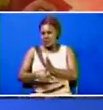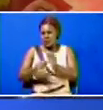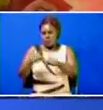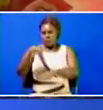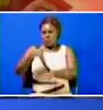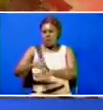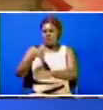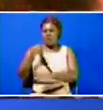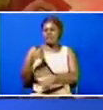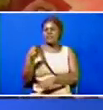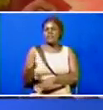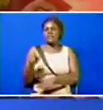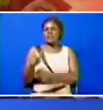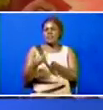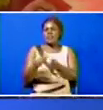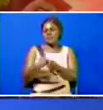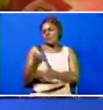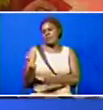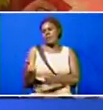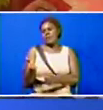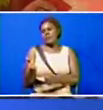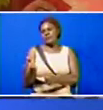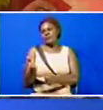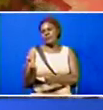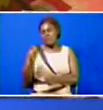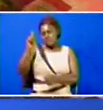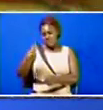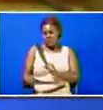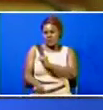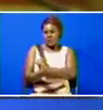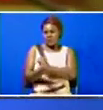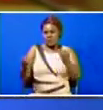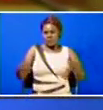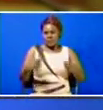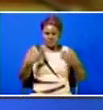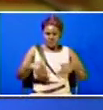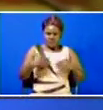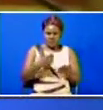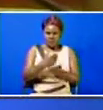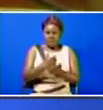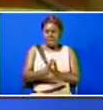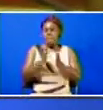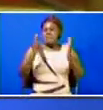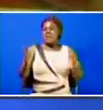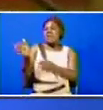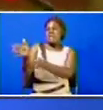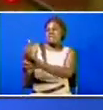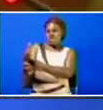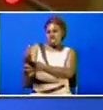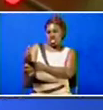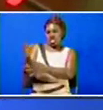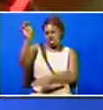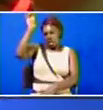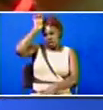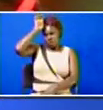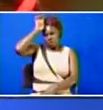have affected this thing that there was still maize at the cereals? So it needs to come out very clearly on that. These people and some of these big fish in quotes are in Eldoret,